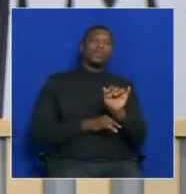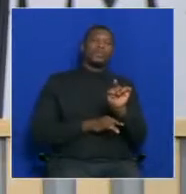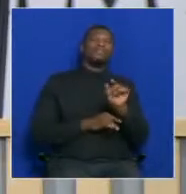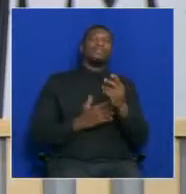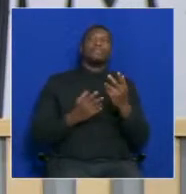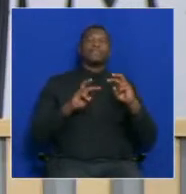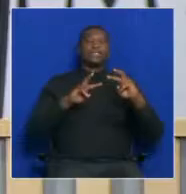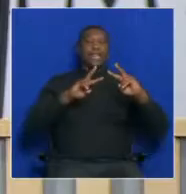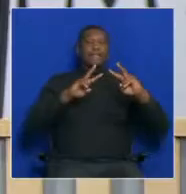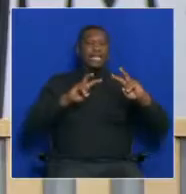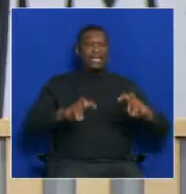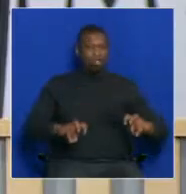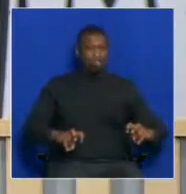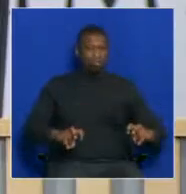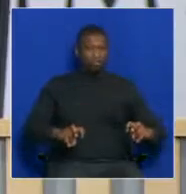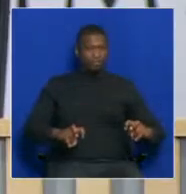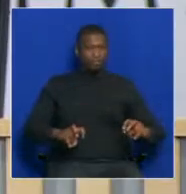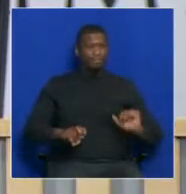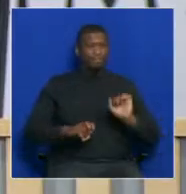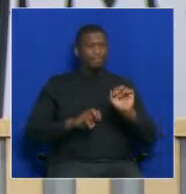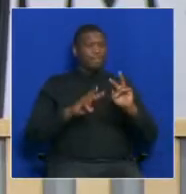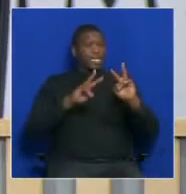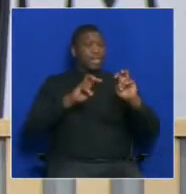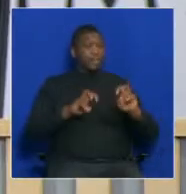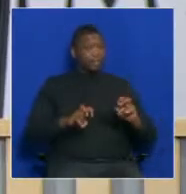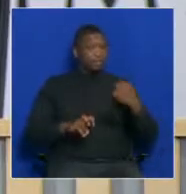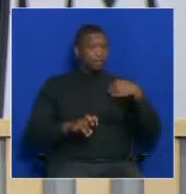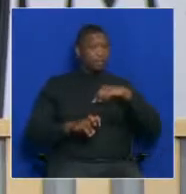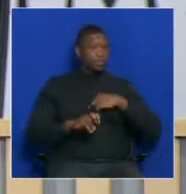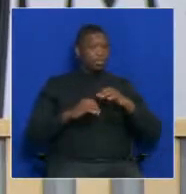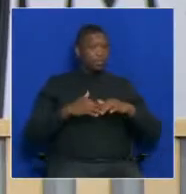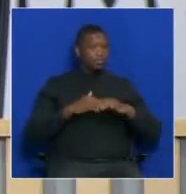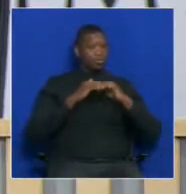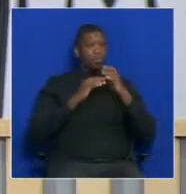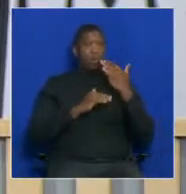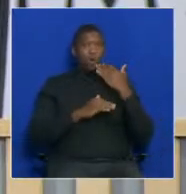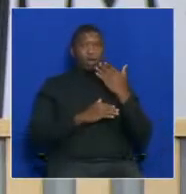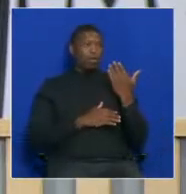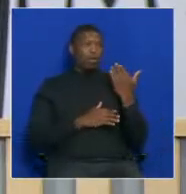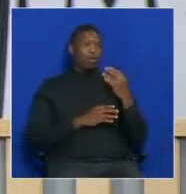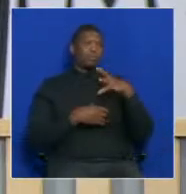investigation that we started whilst we were in IPID.